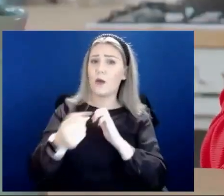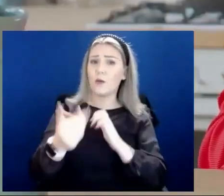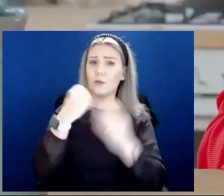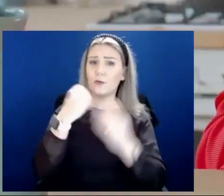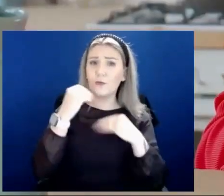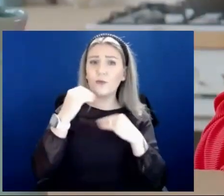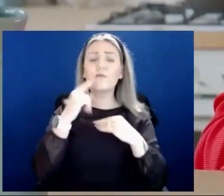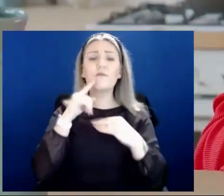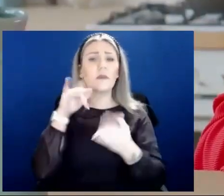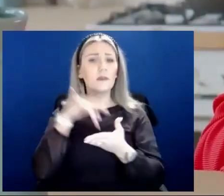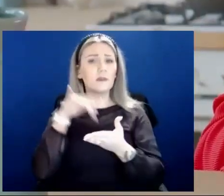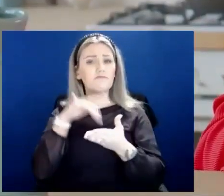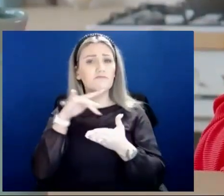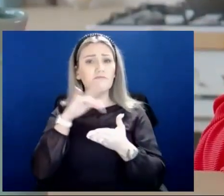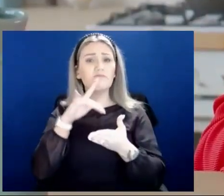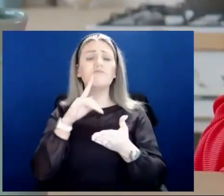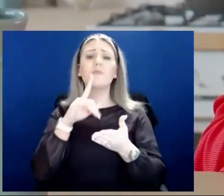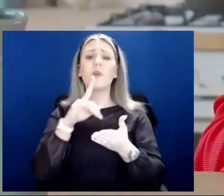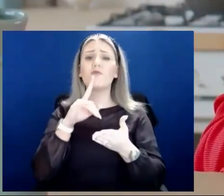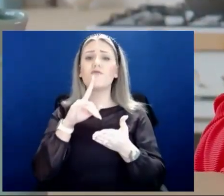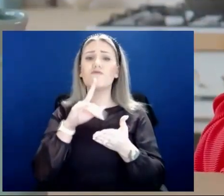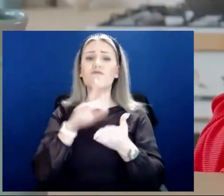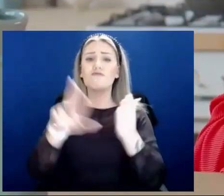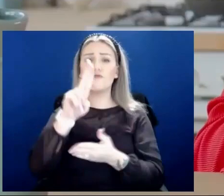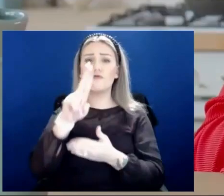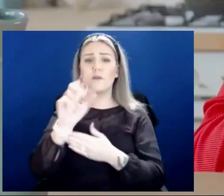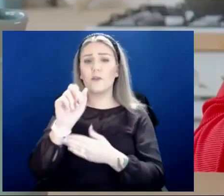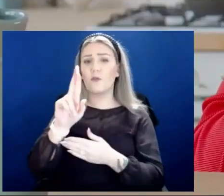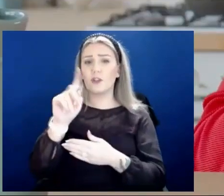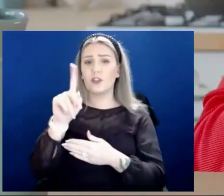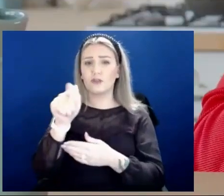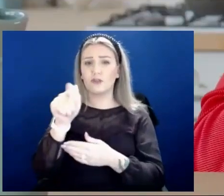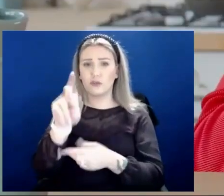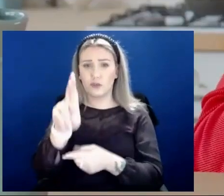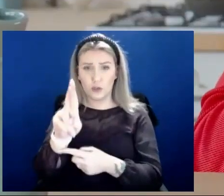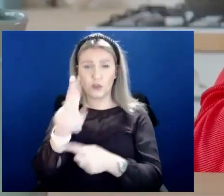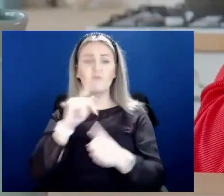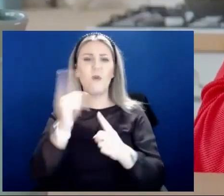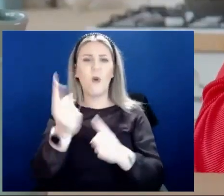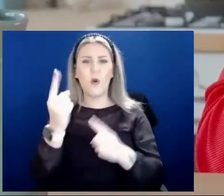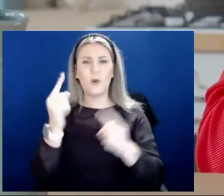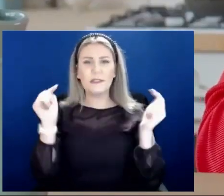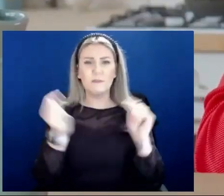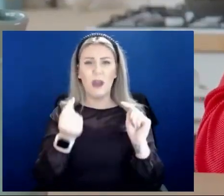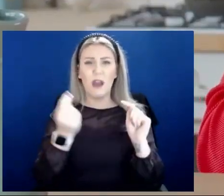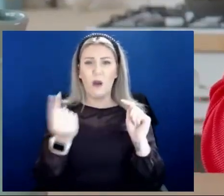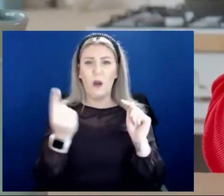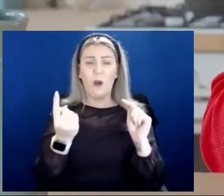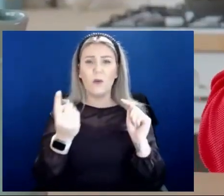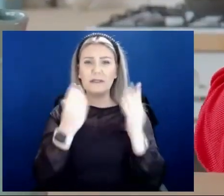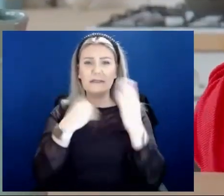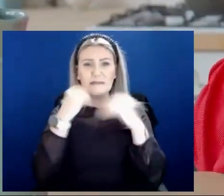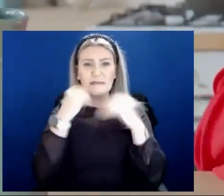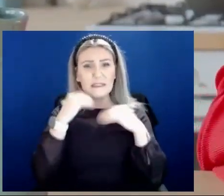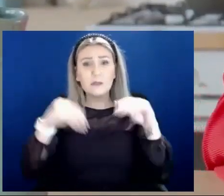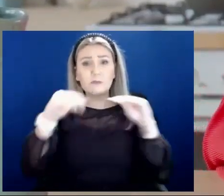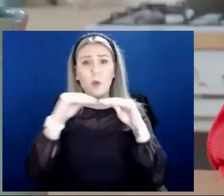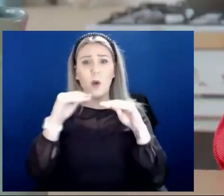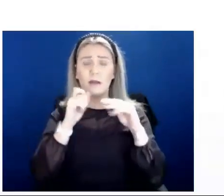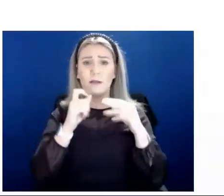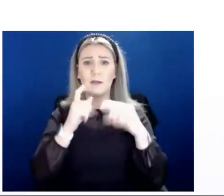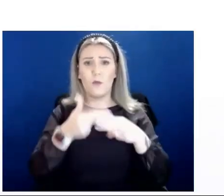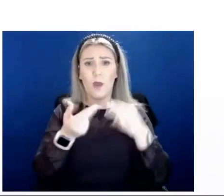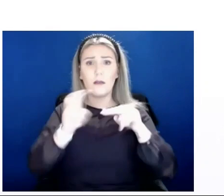at the University of Rochester found those who are always in pain seem to eat more and put on more weight because that's the best way that they can